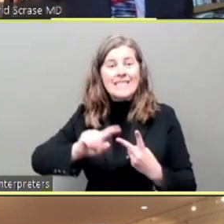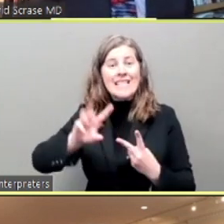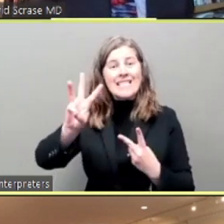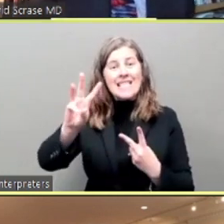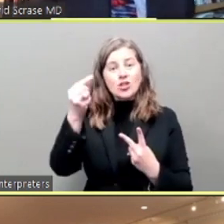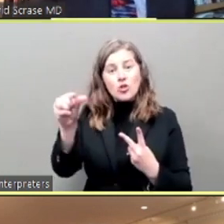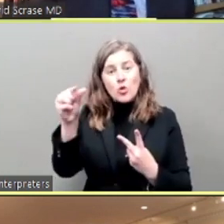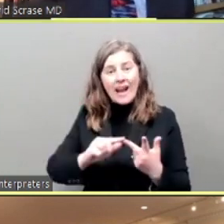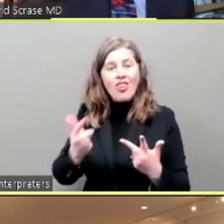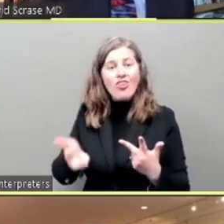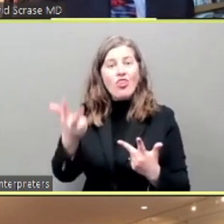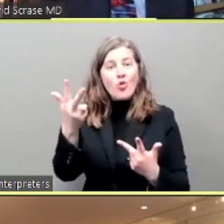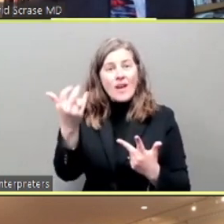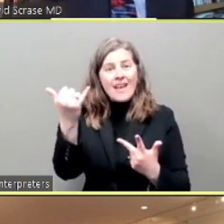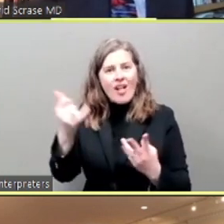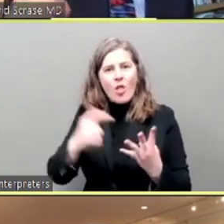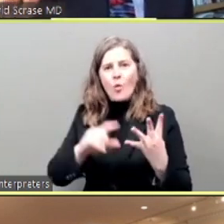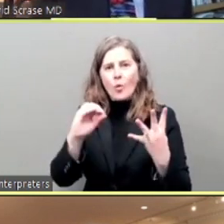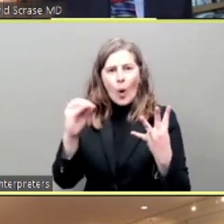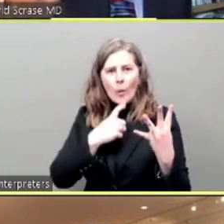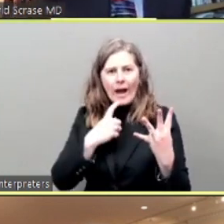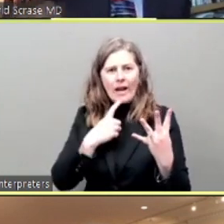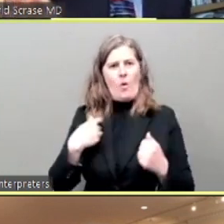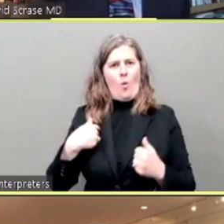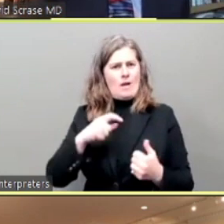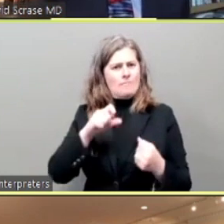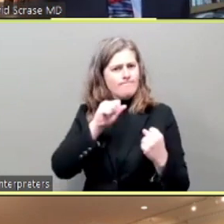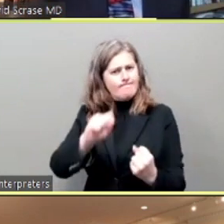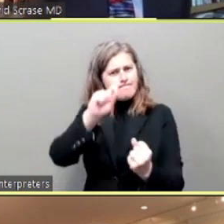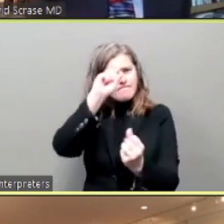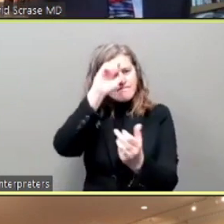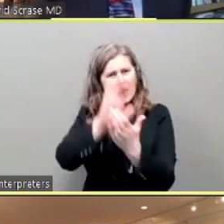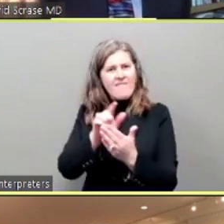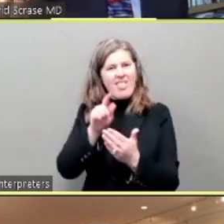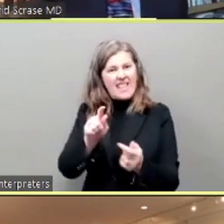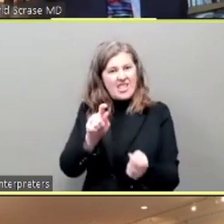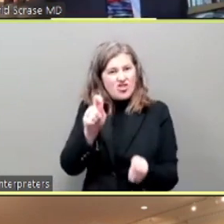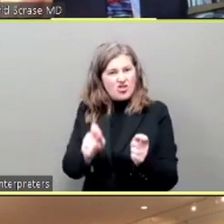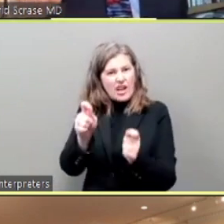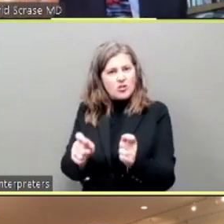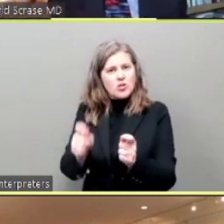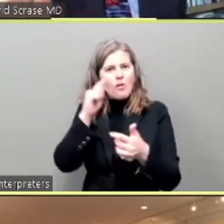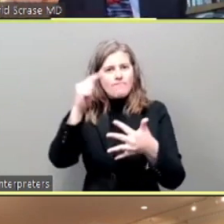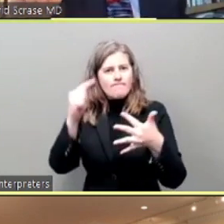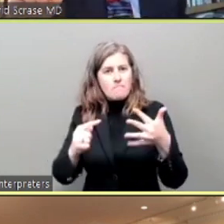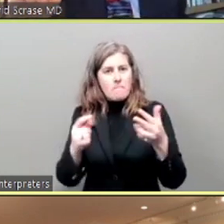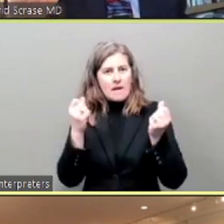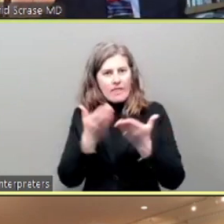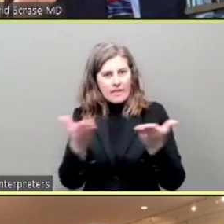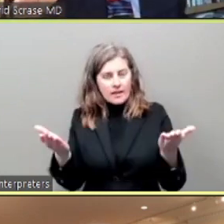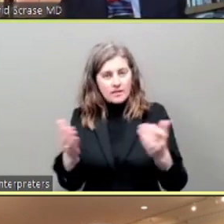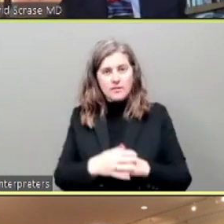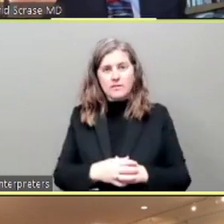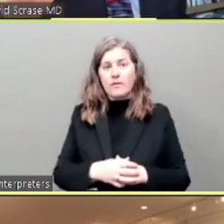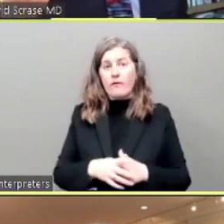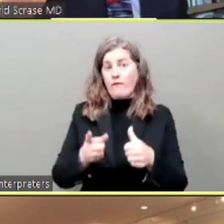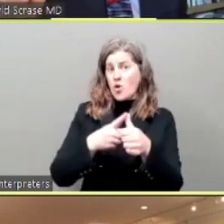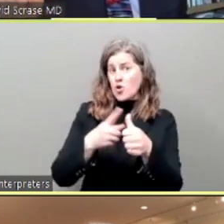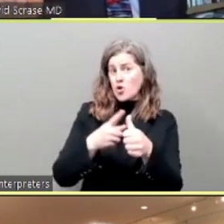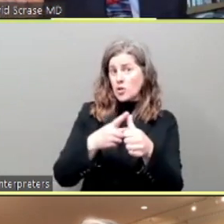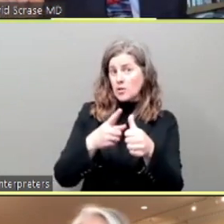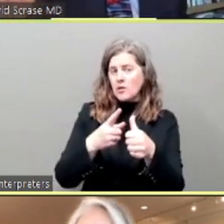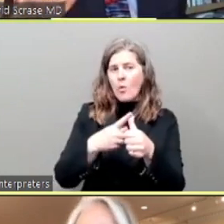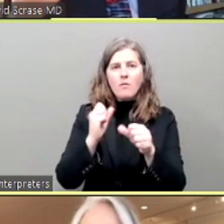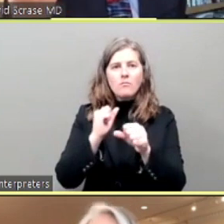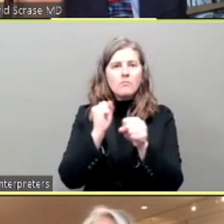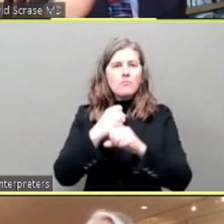yellow, no red. And so we believe that these changes will do a number of things. One, create more